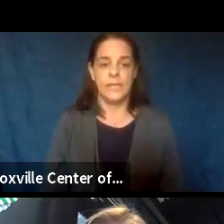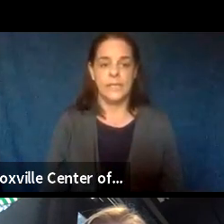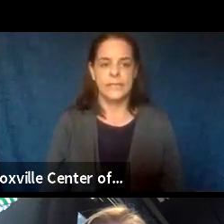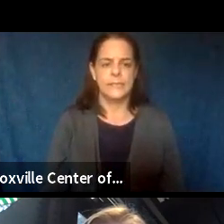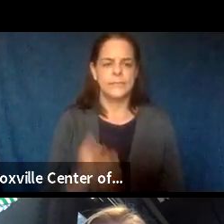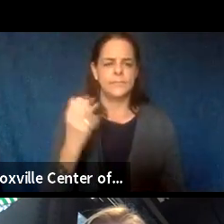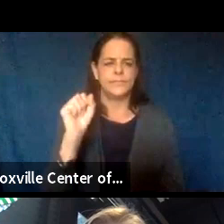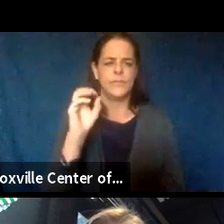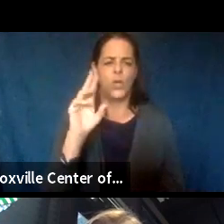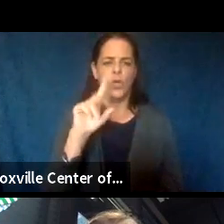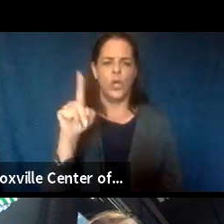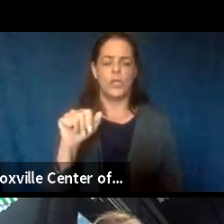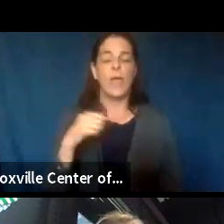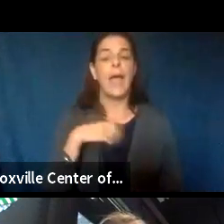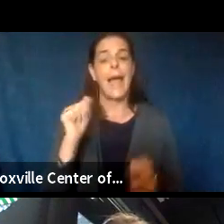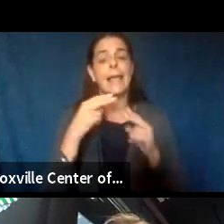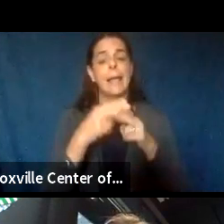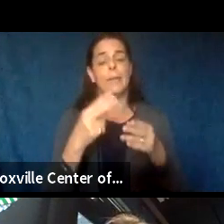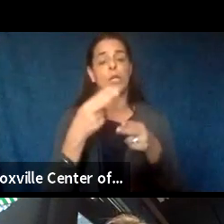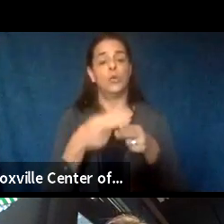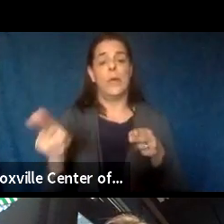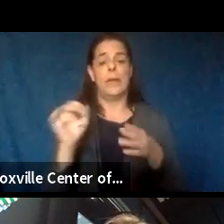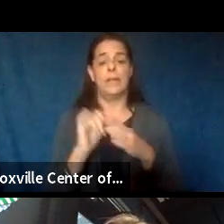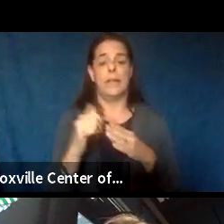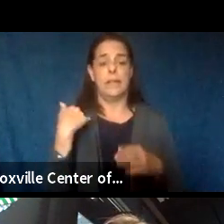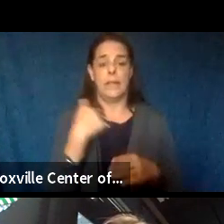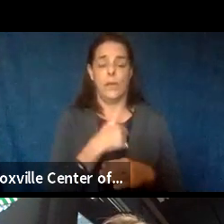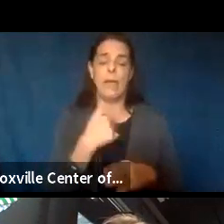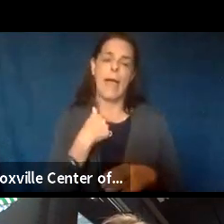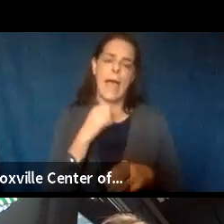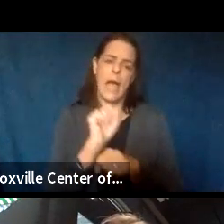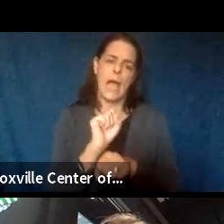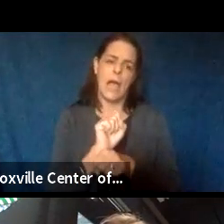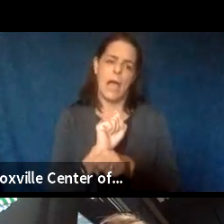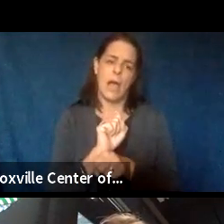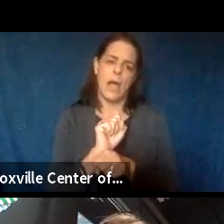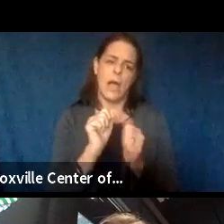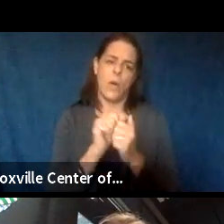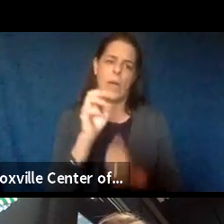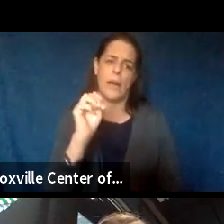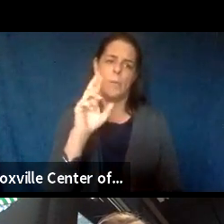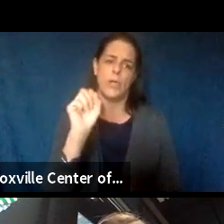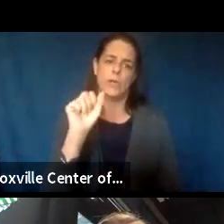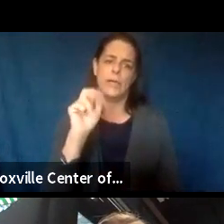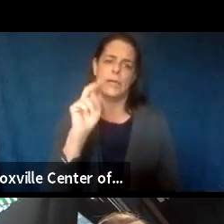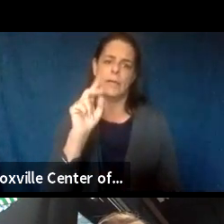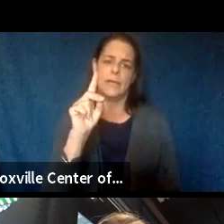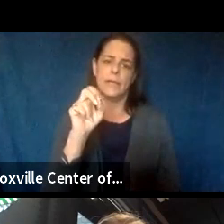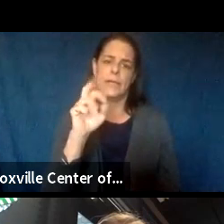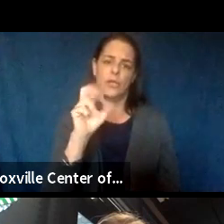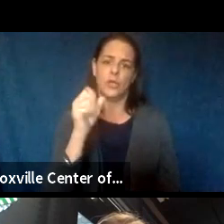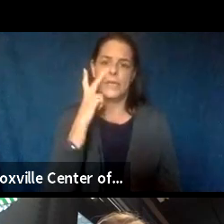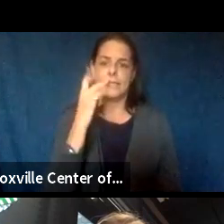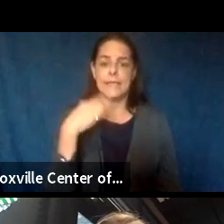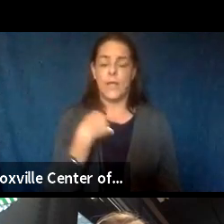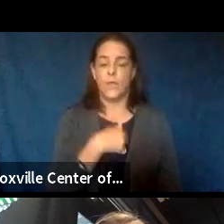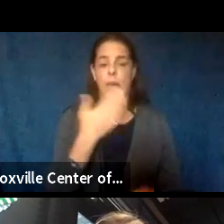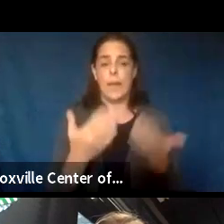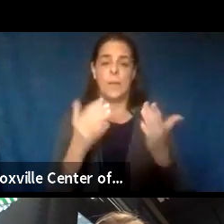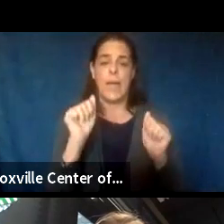So I can just mention briefly that I worked with Mr. Sanders to see if we could possibly